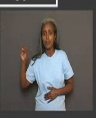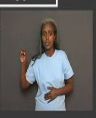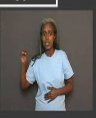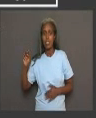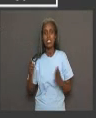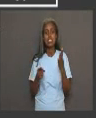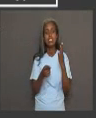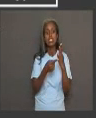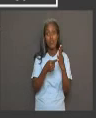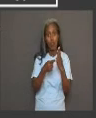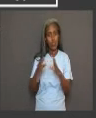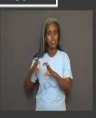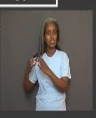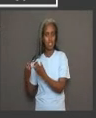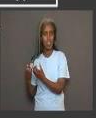4th class.